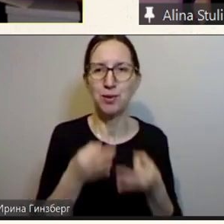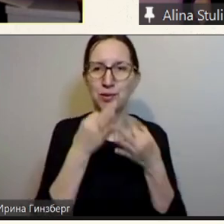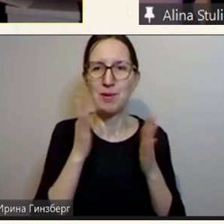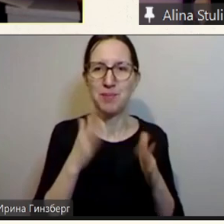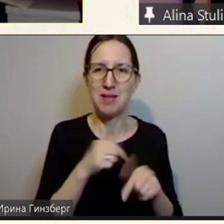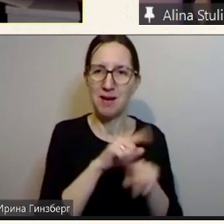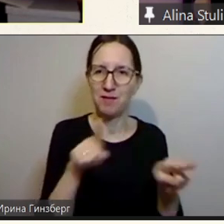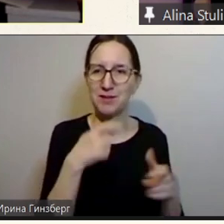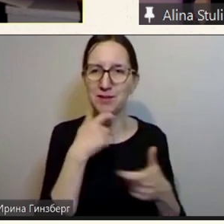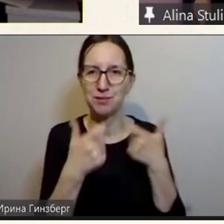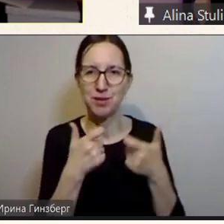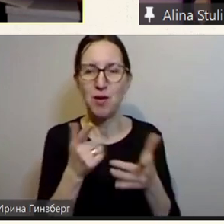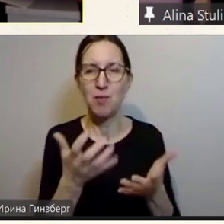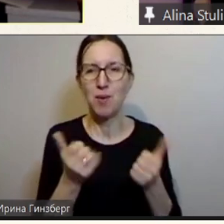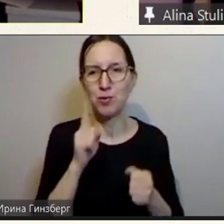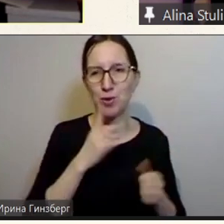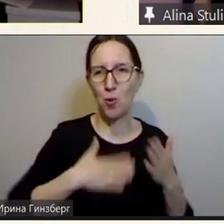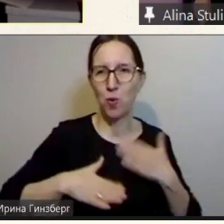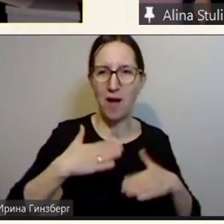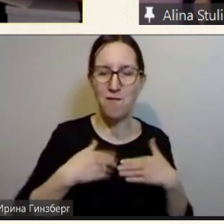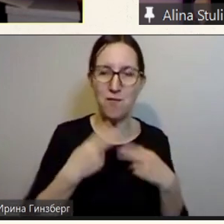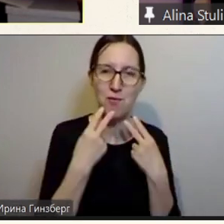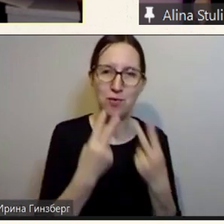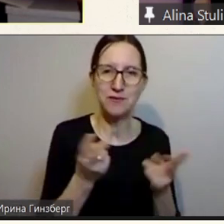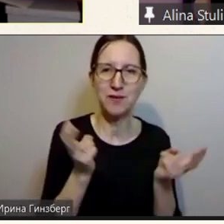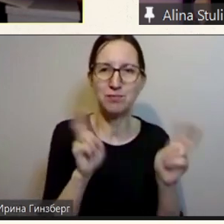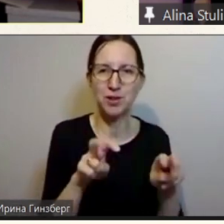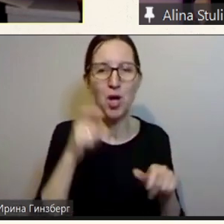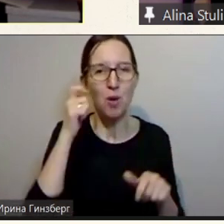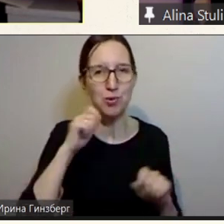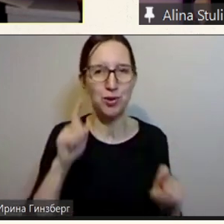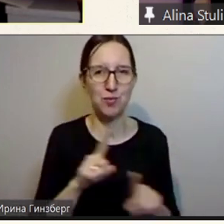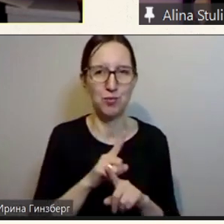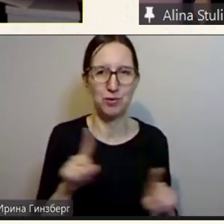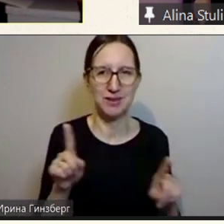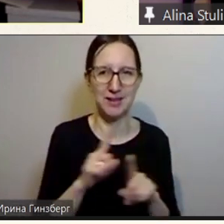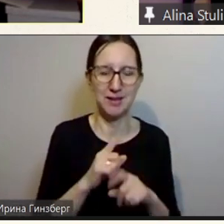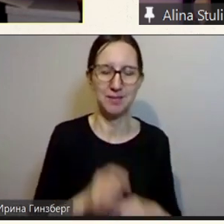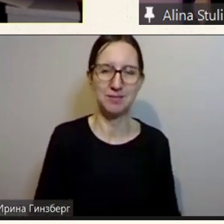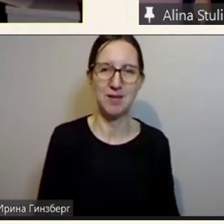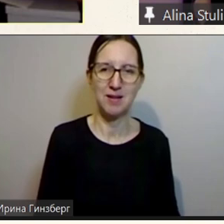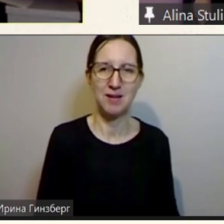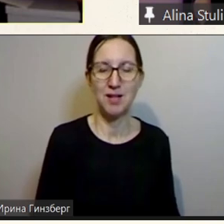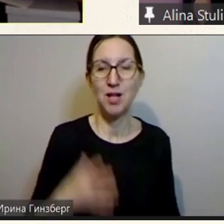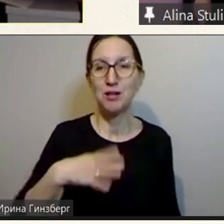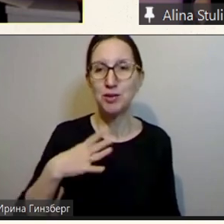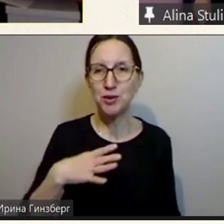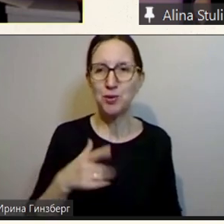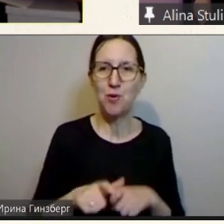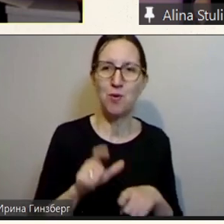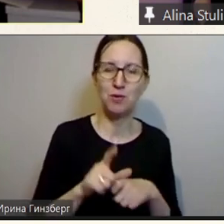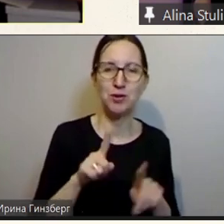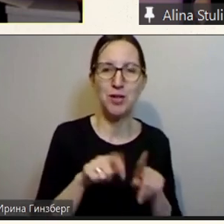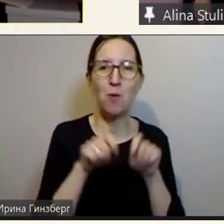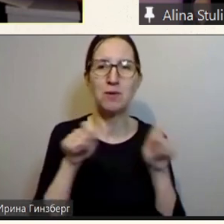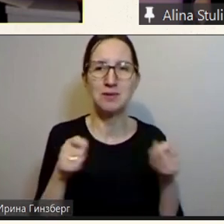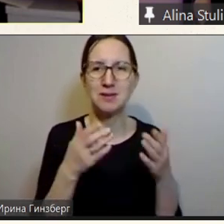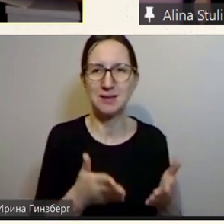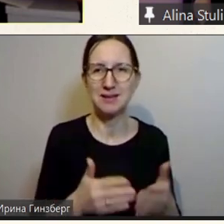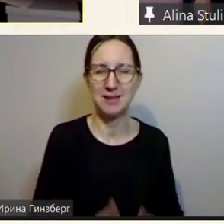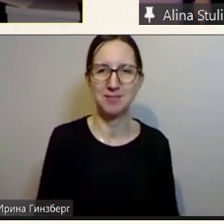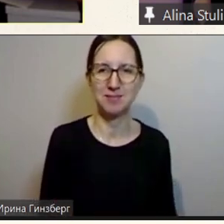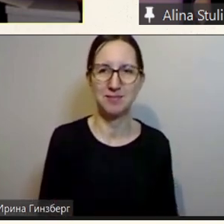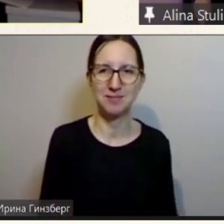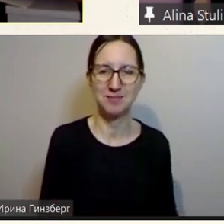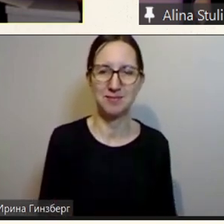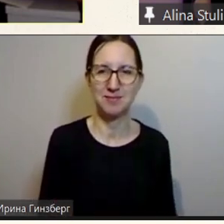in this wonderful museum in Moscow. I would say it's just so thrilling that that's there. One more thing I want to say is I want to give a big